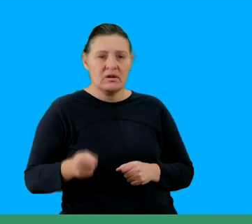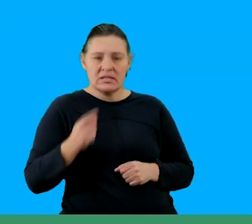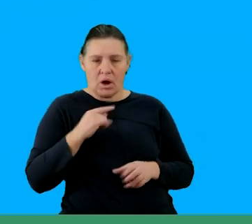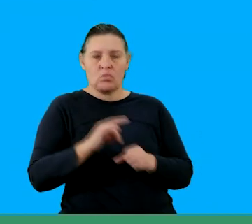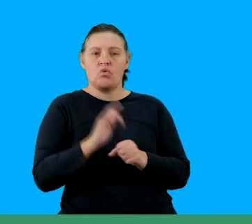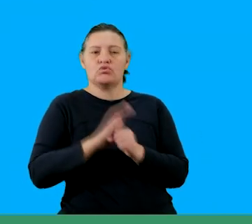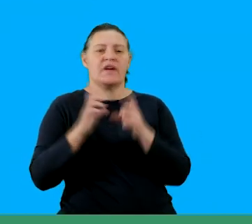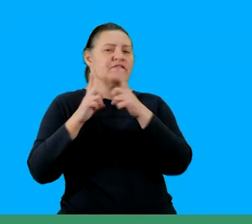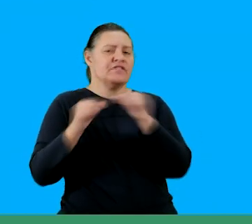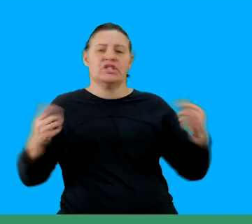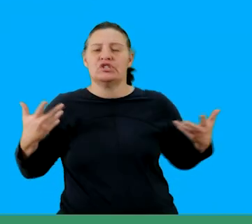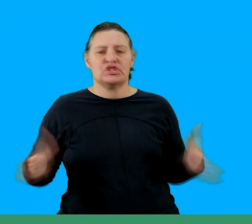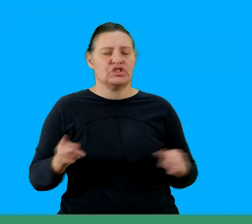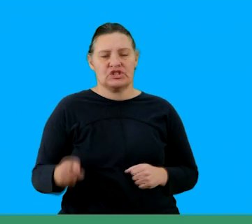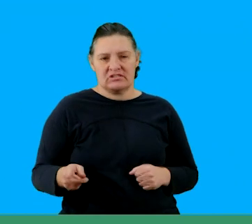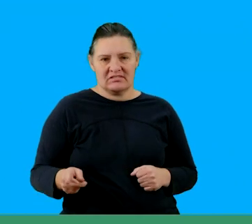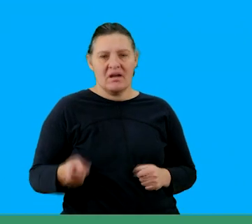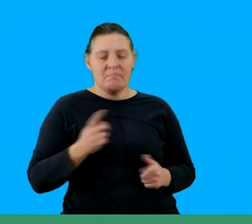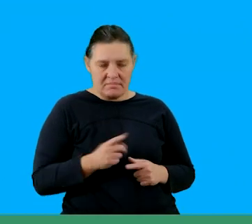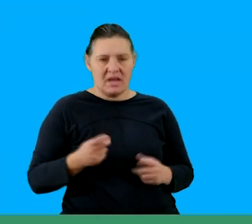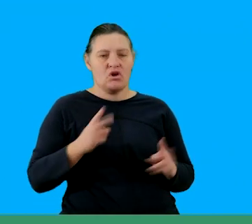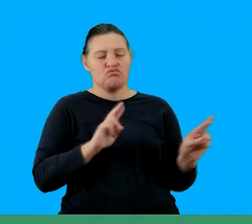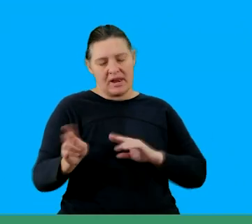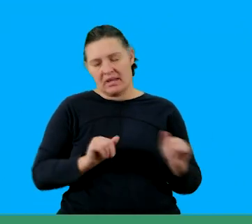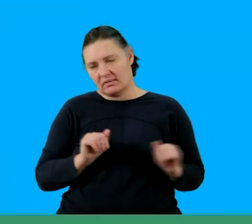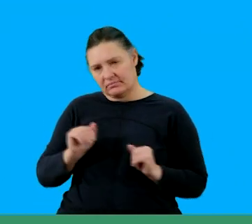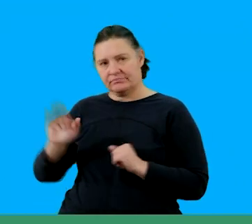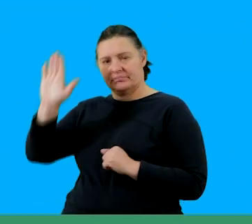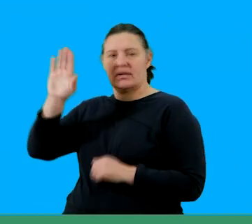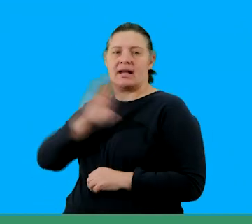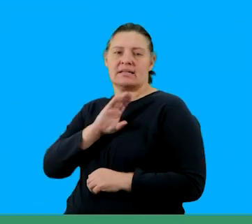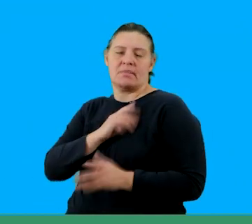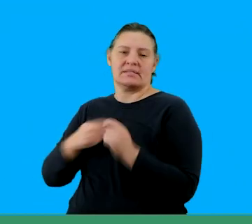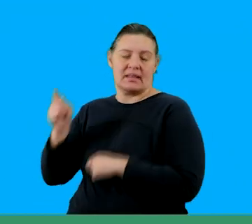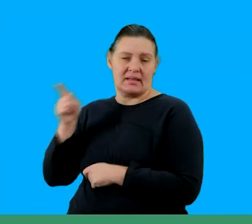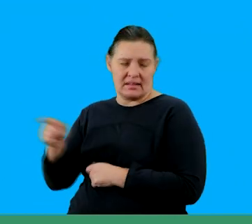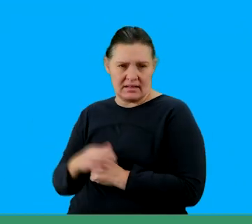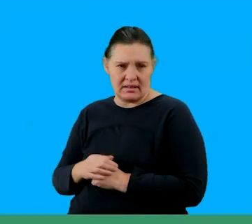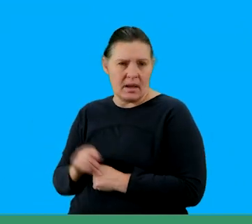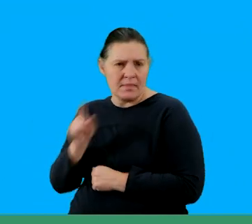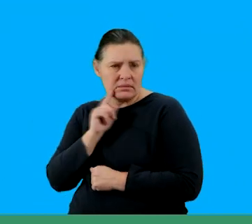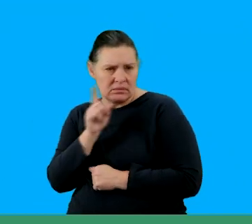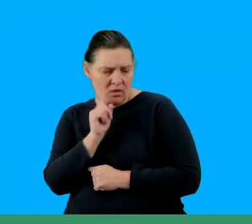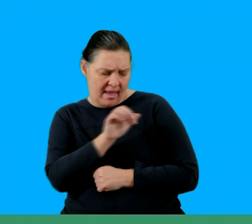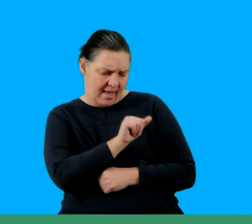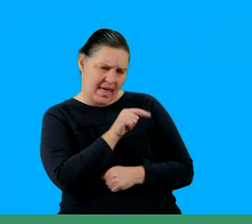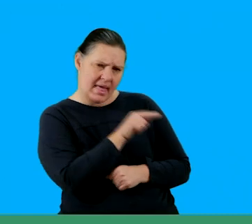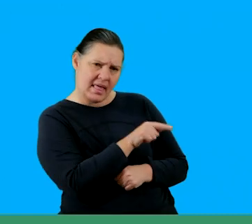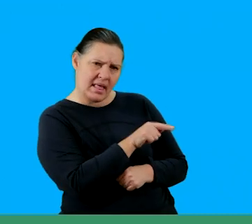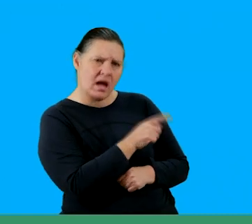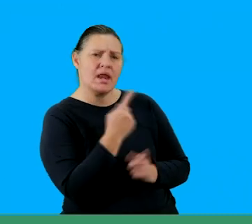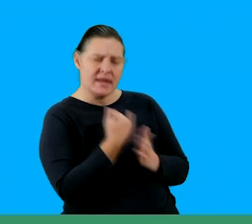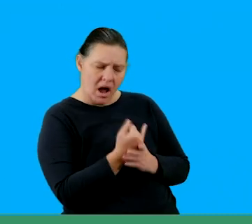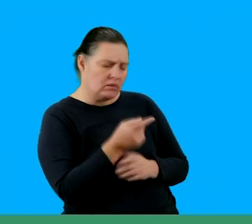soft drinks now are closed, meaning they are ready to be taken to the customer. But then when you are looking into picture A, they